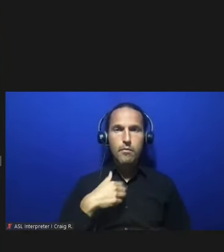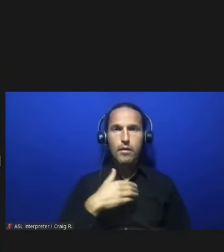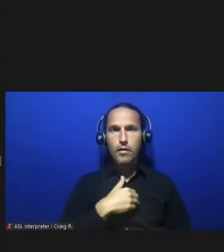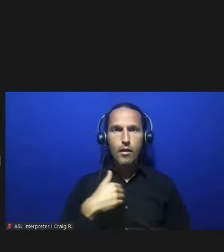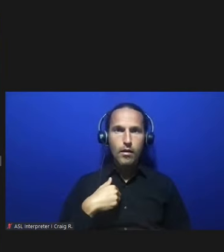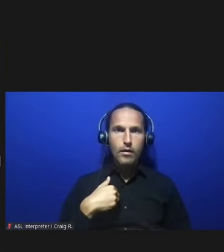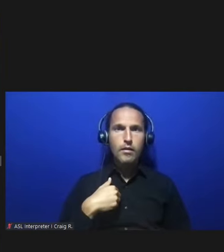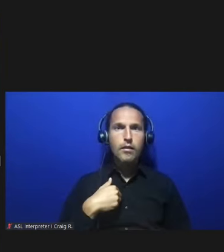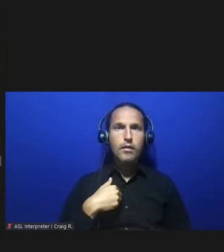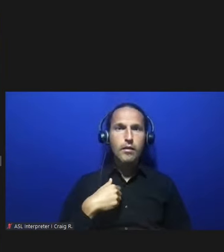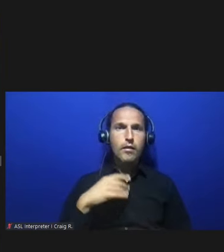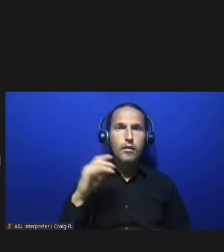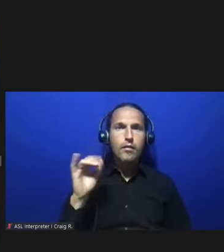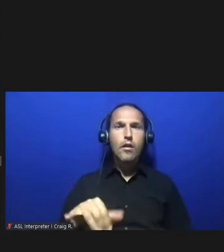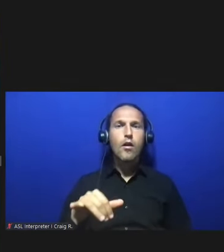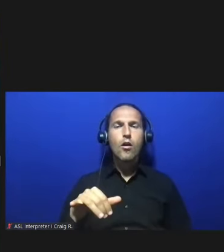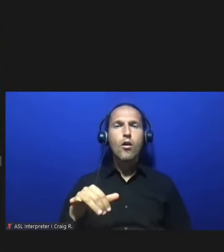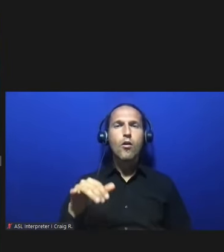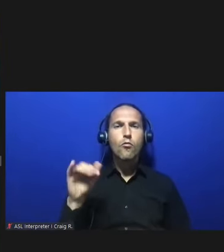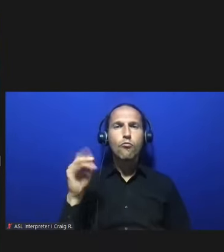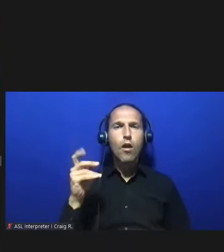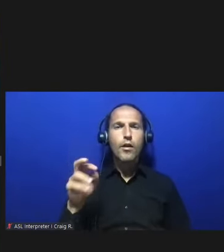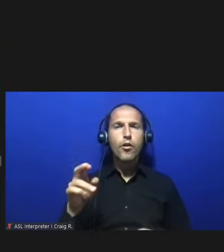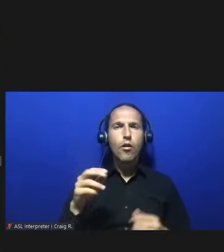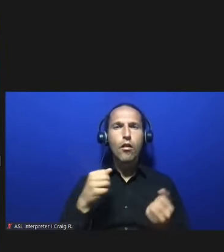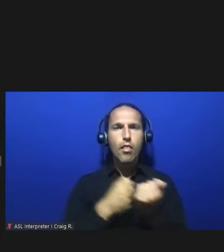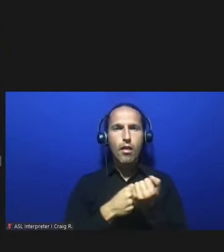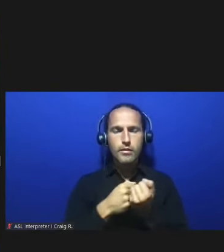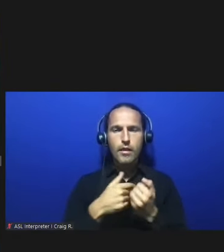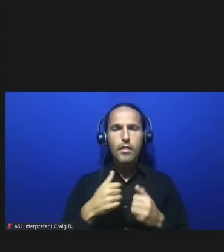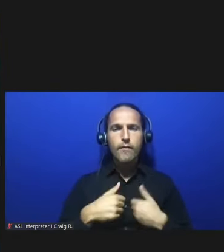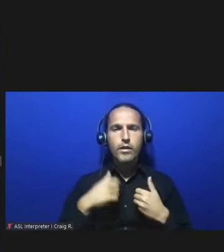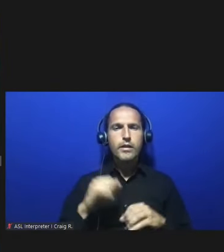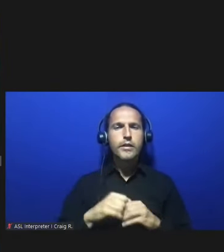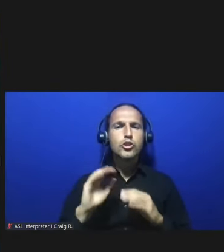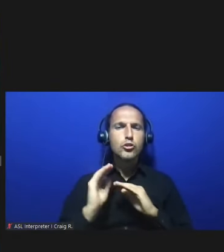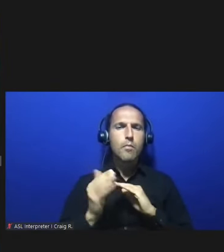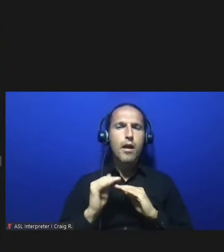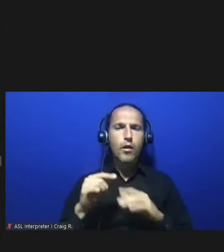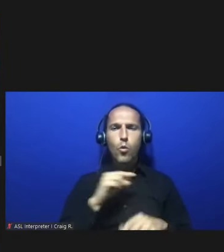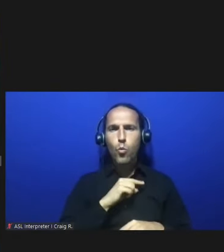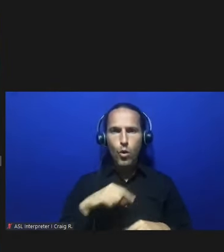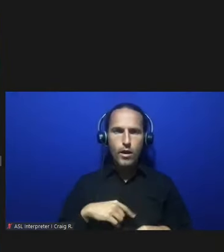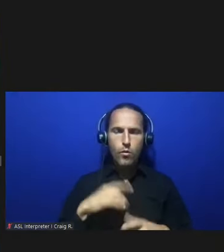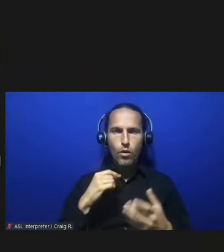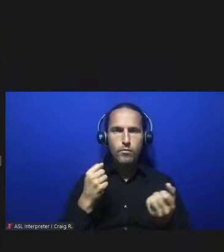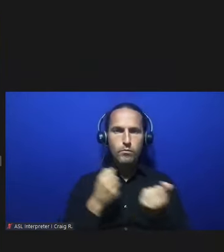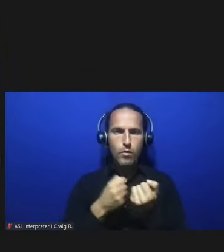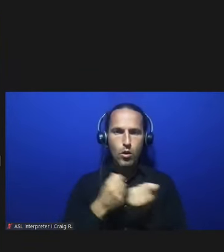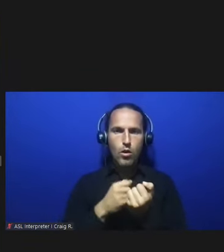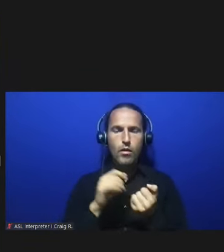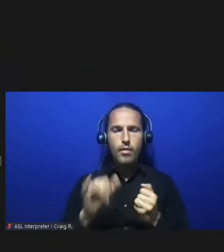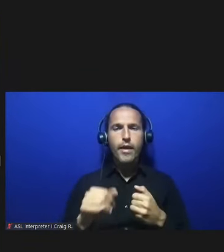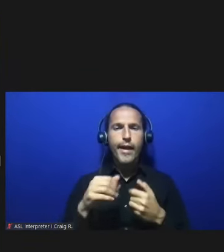Riders Alliance, and I live in Jamaica, Queens. I'm voicing my support for implementing congestion pricing, and I have